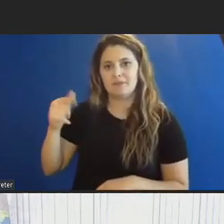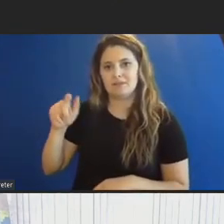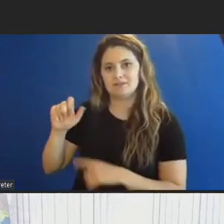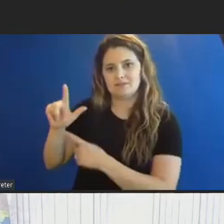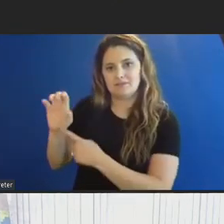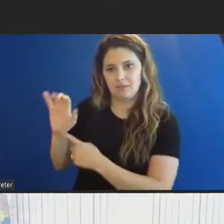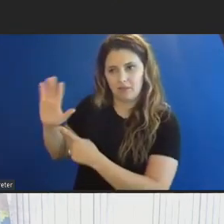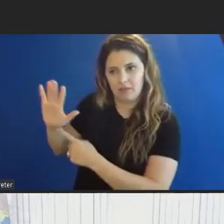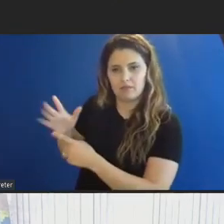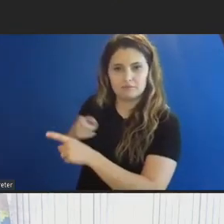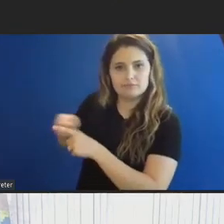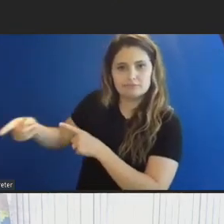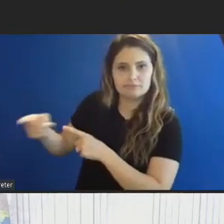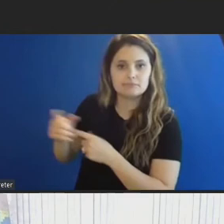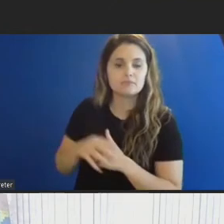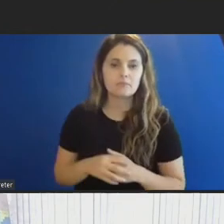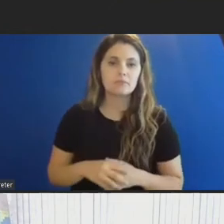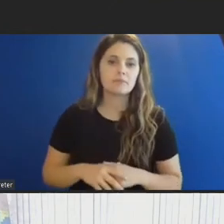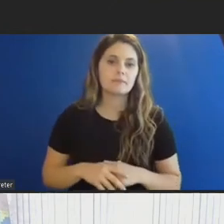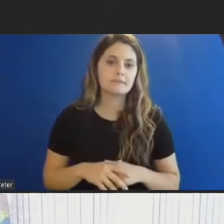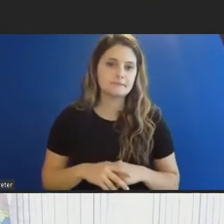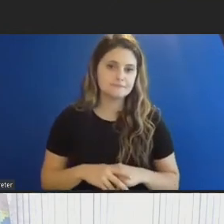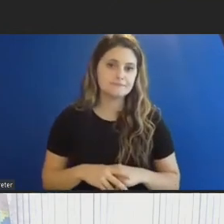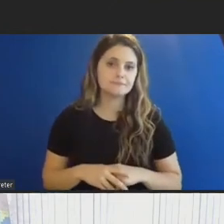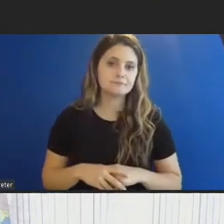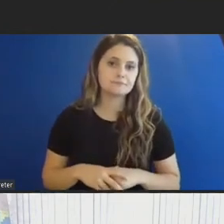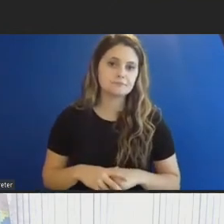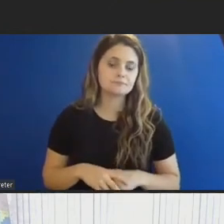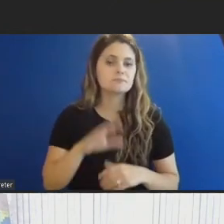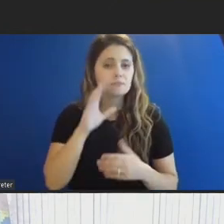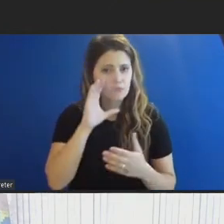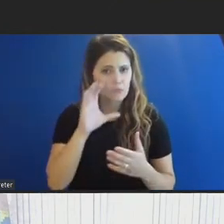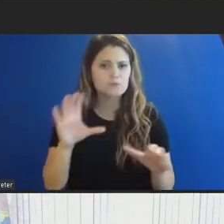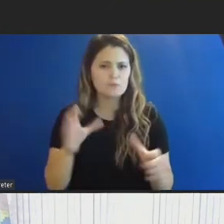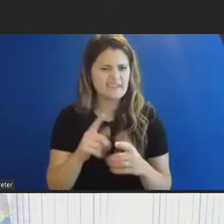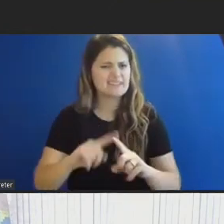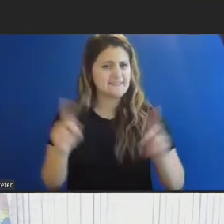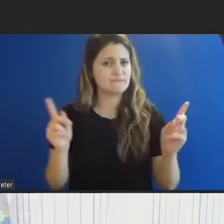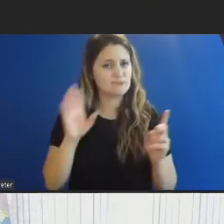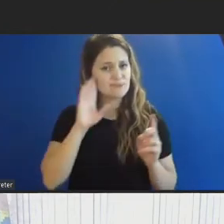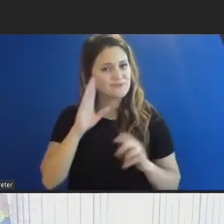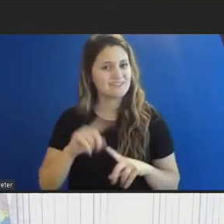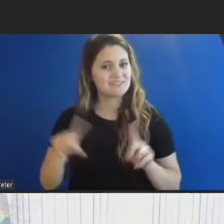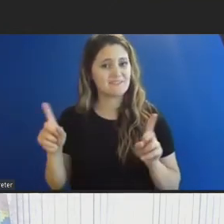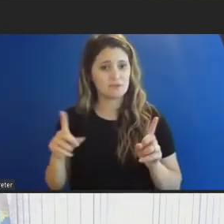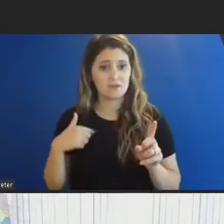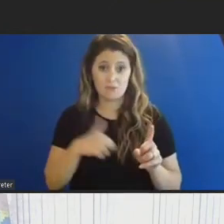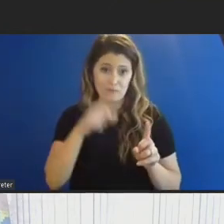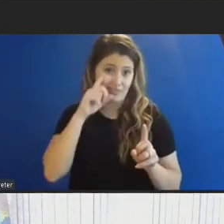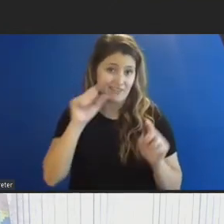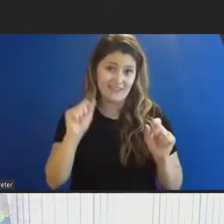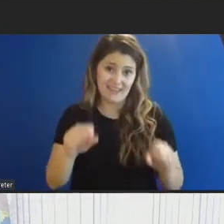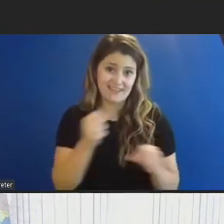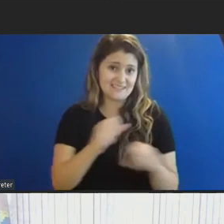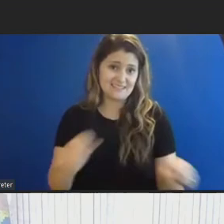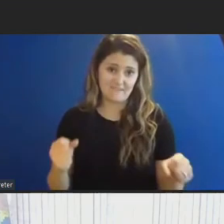of discussion. But they're going to do things very differently, and we think they can safely have the fair.